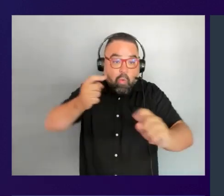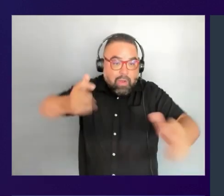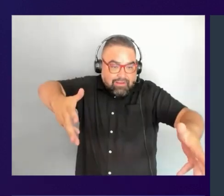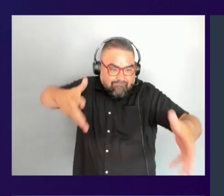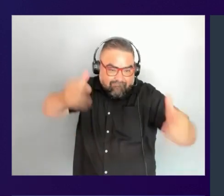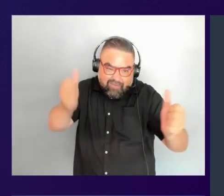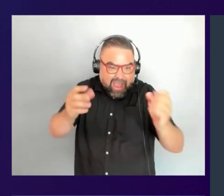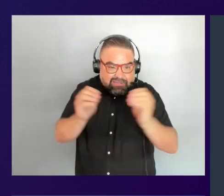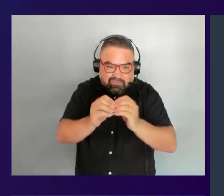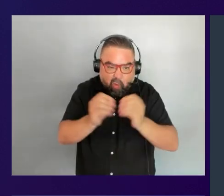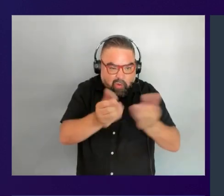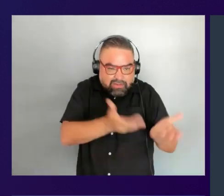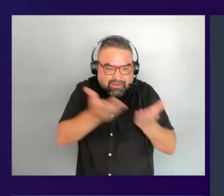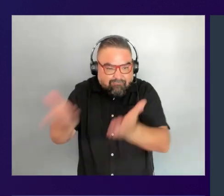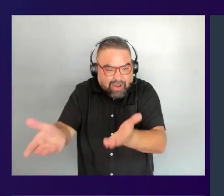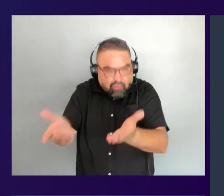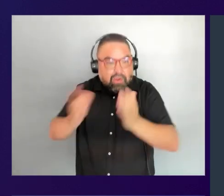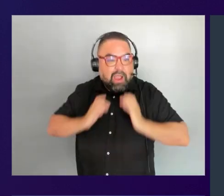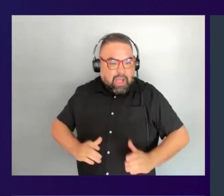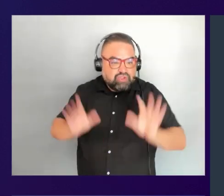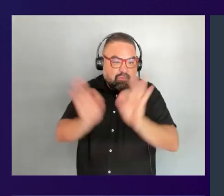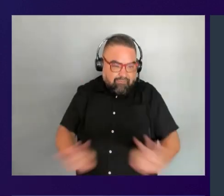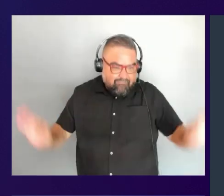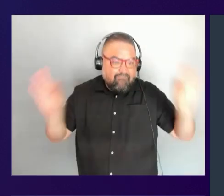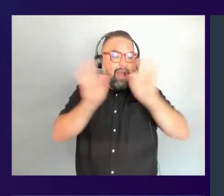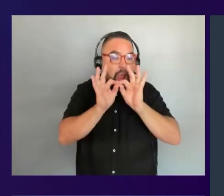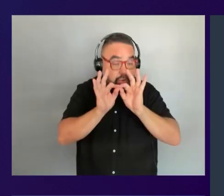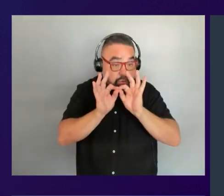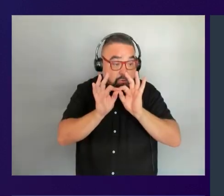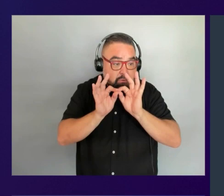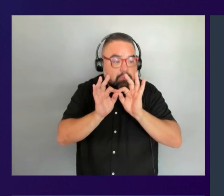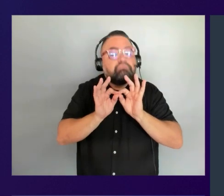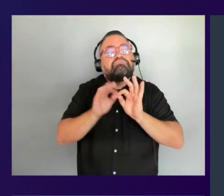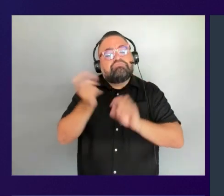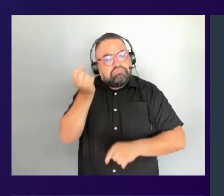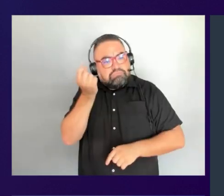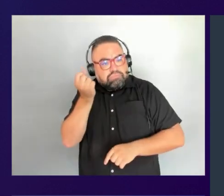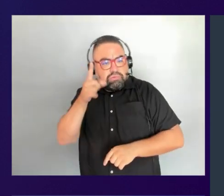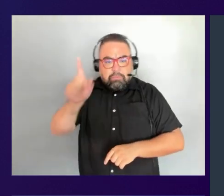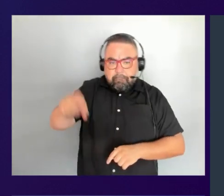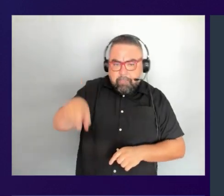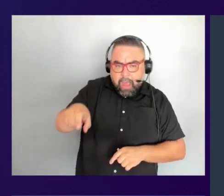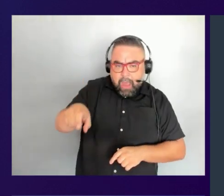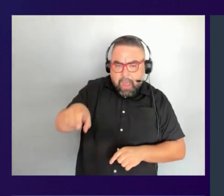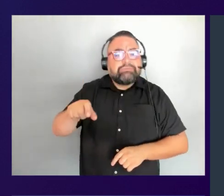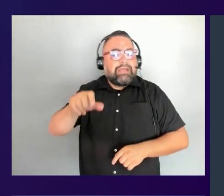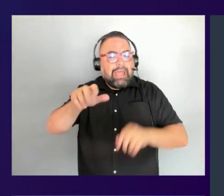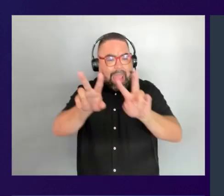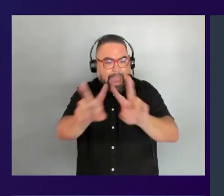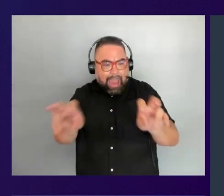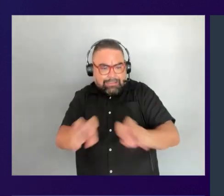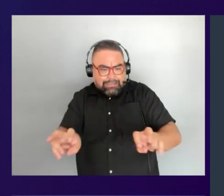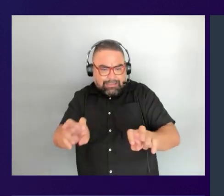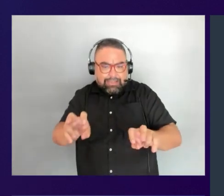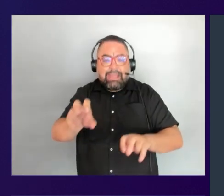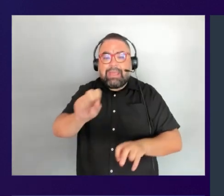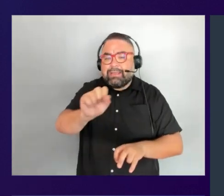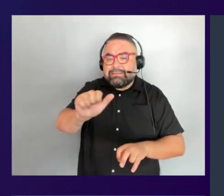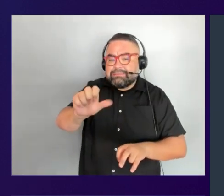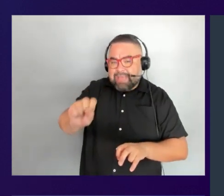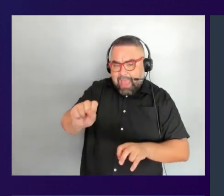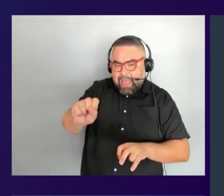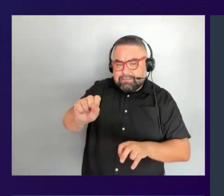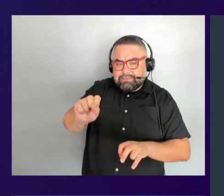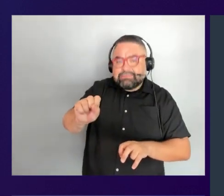faster time to customer value. To do this, we have to understand how most analytics and SaaS-based applications behave at the scale against